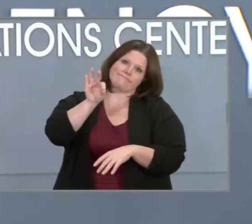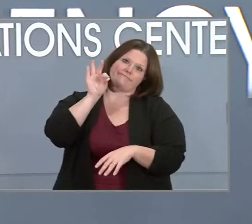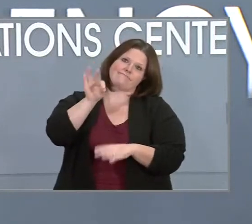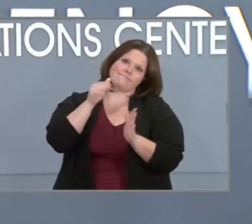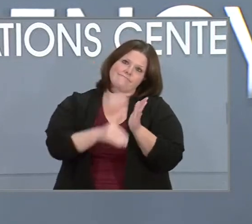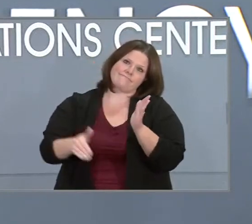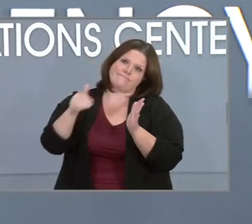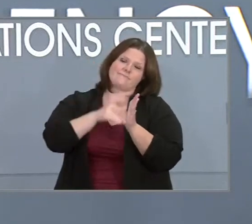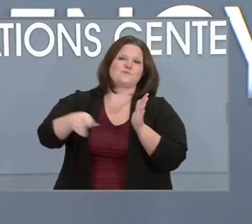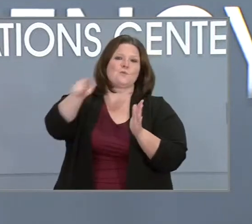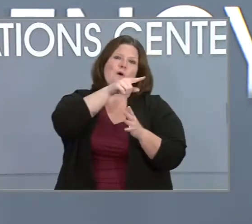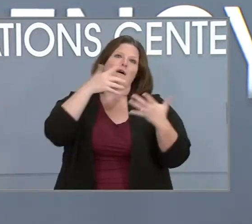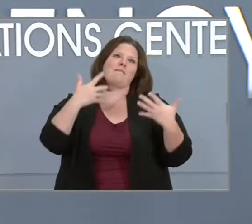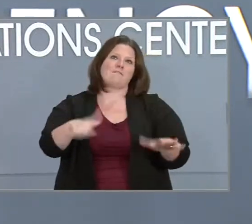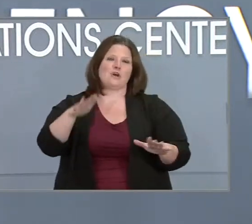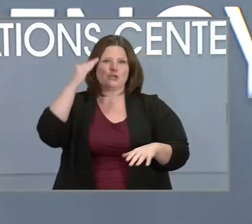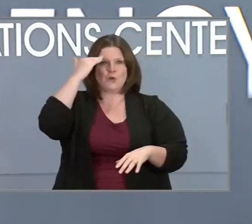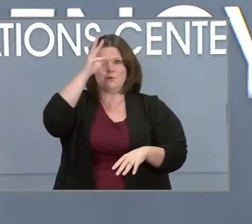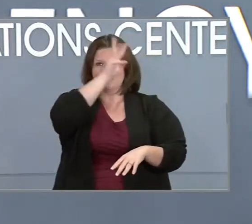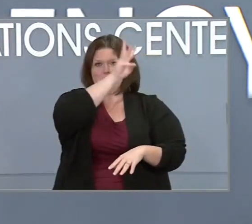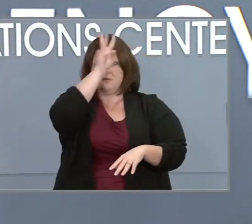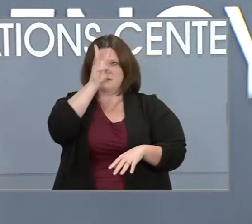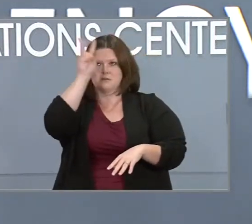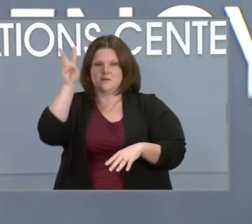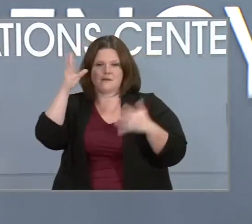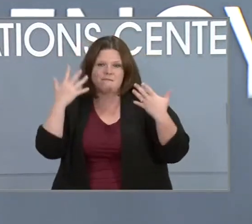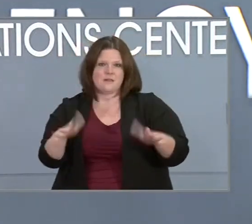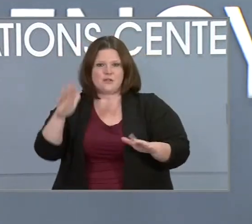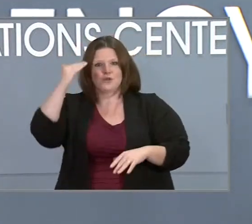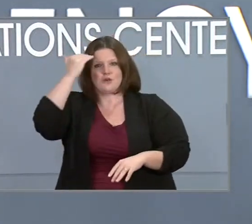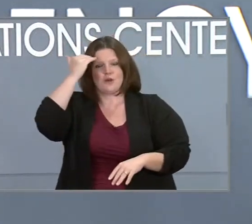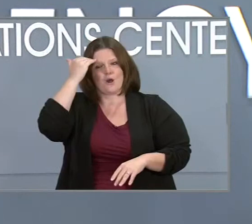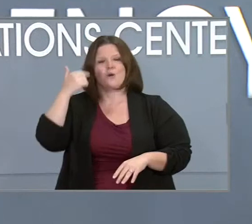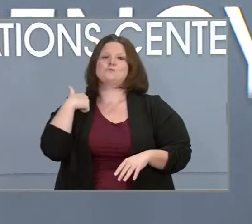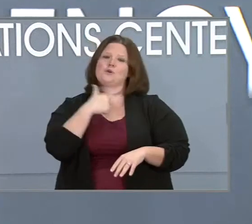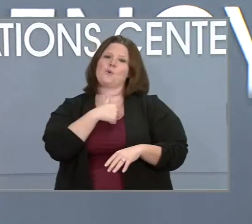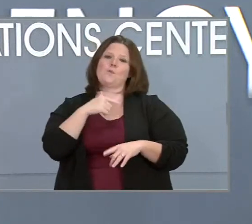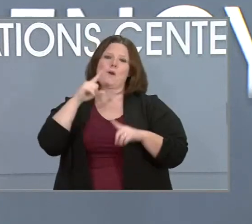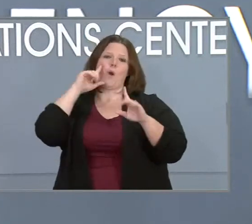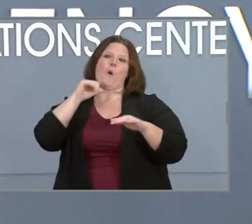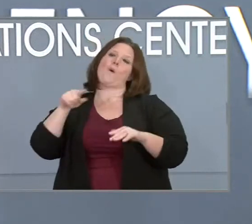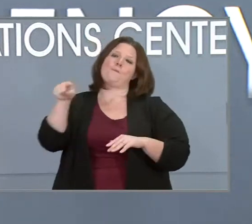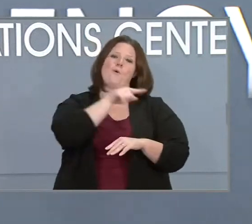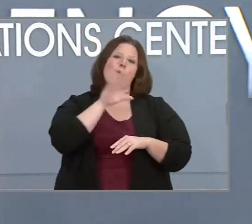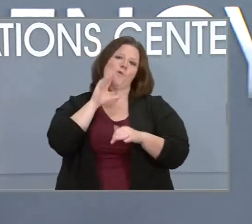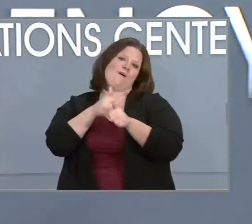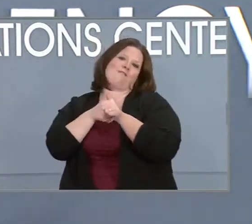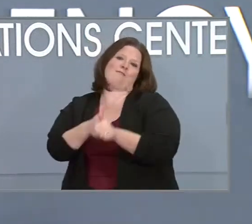own risk and what they're doing, and to wear masks to protect themselves and others. Thank you. Thank you.